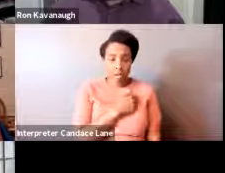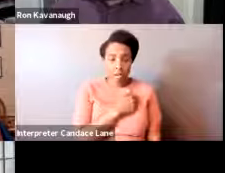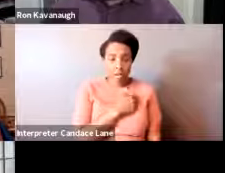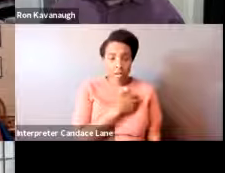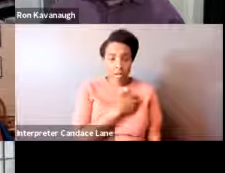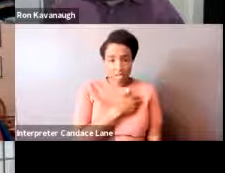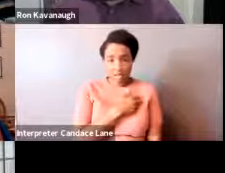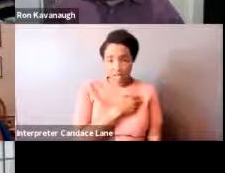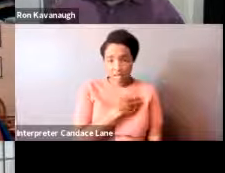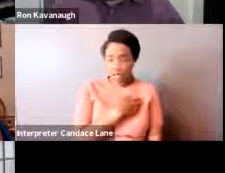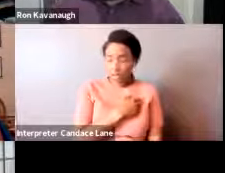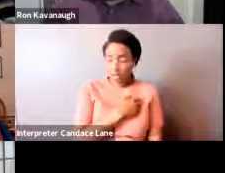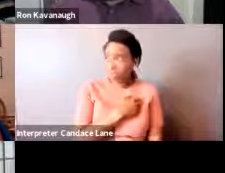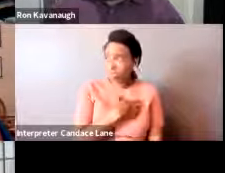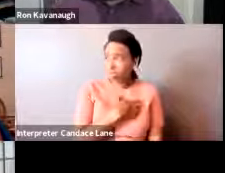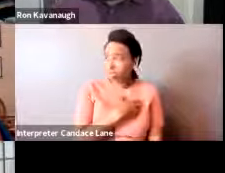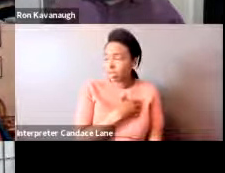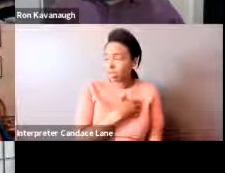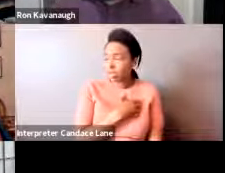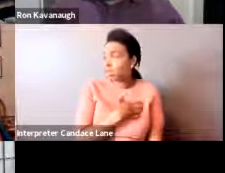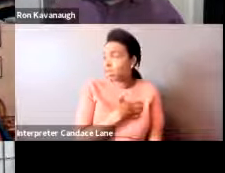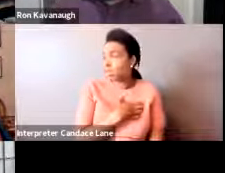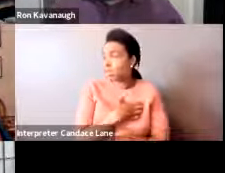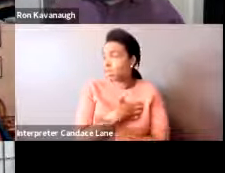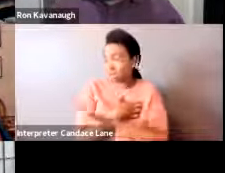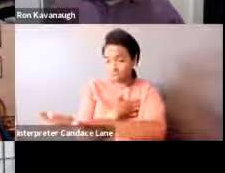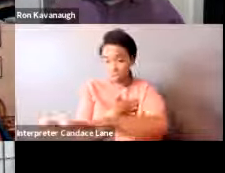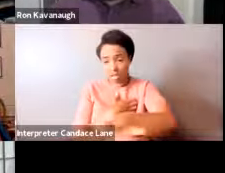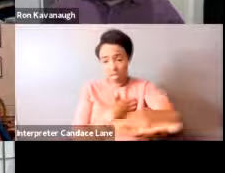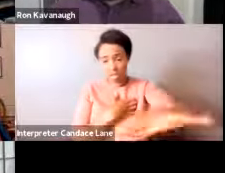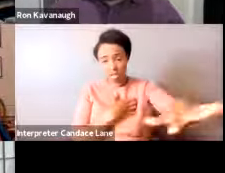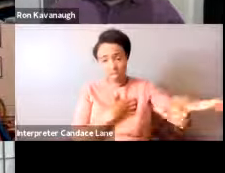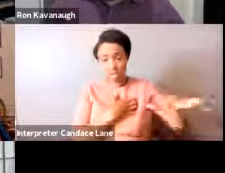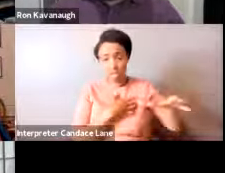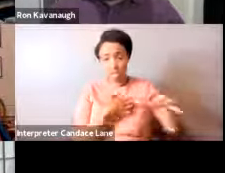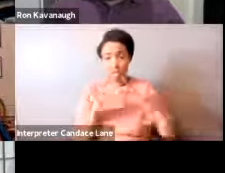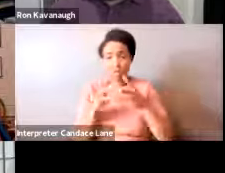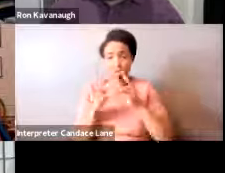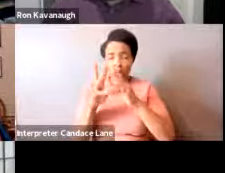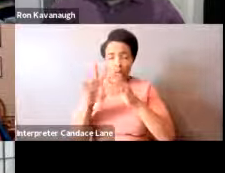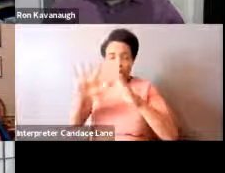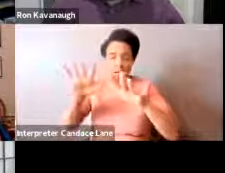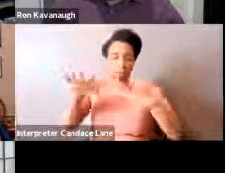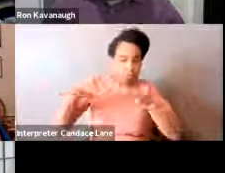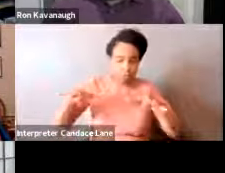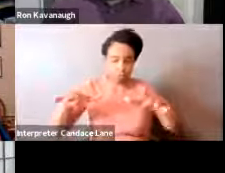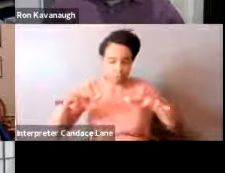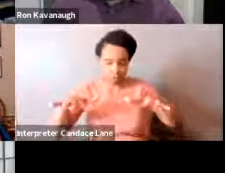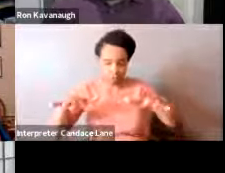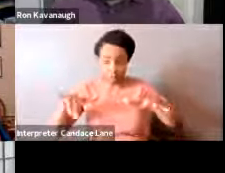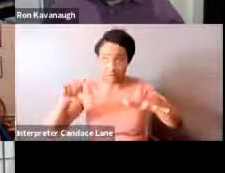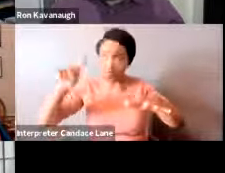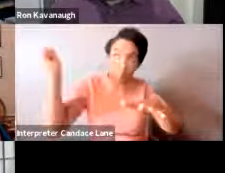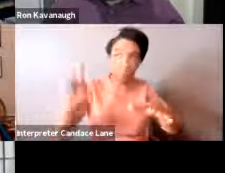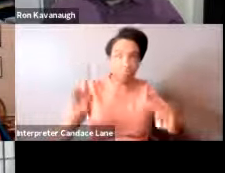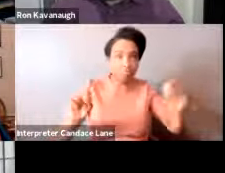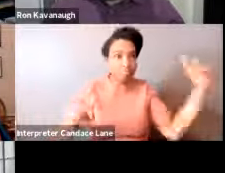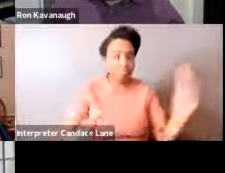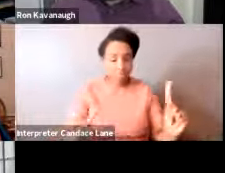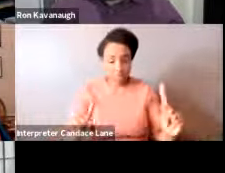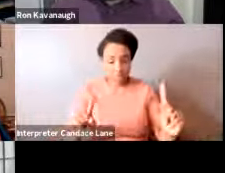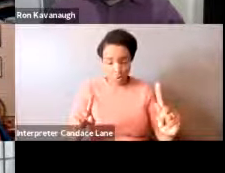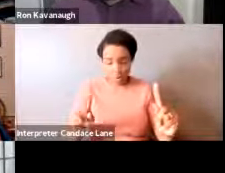question threatens a late spring storm. Ground broken by lightning,